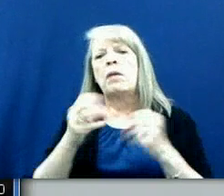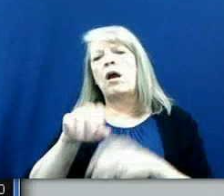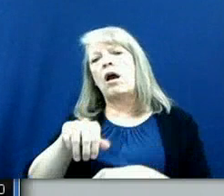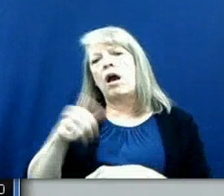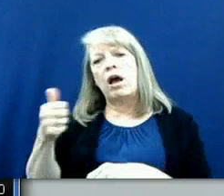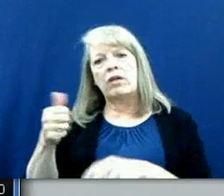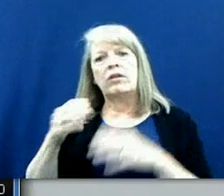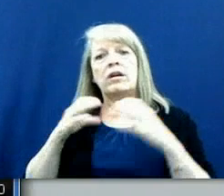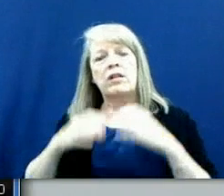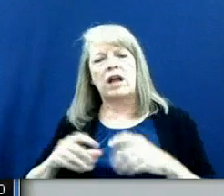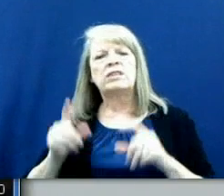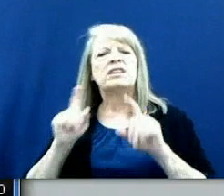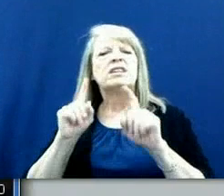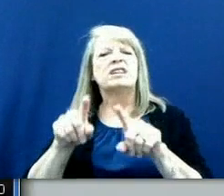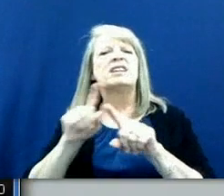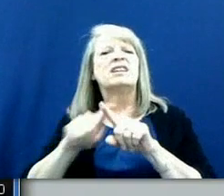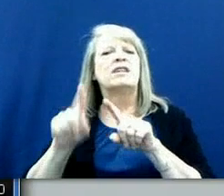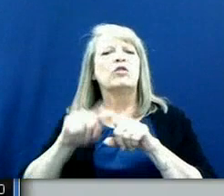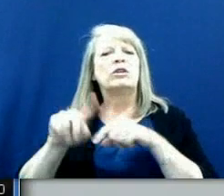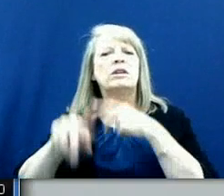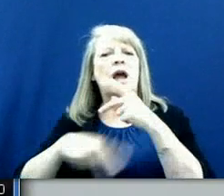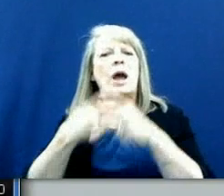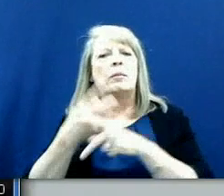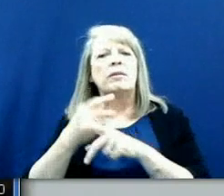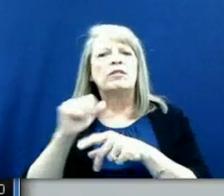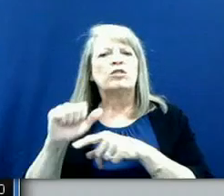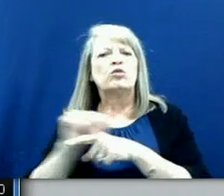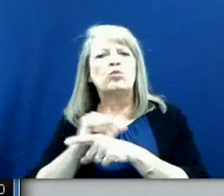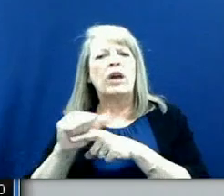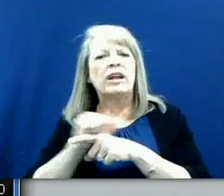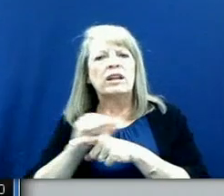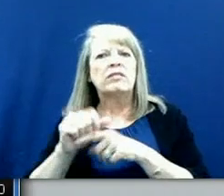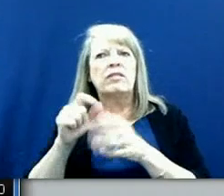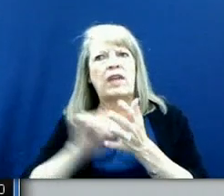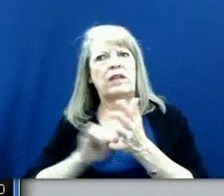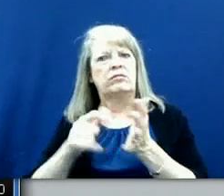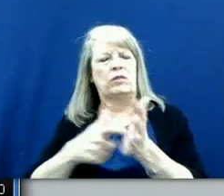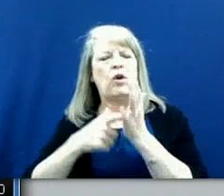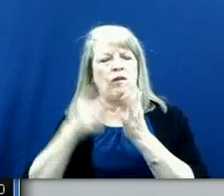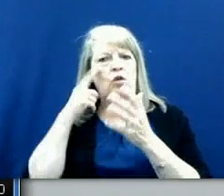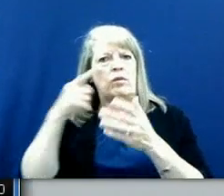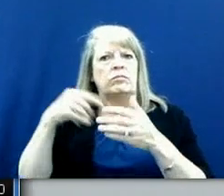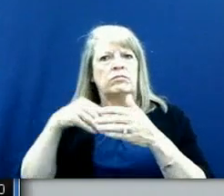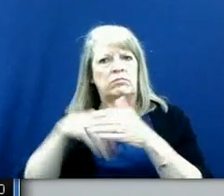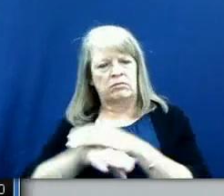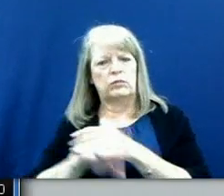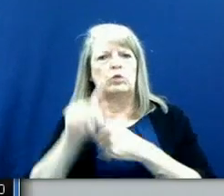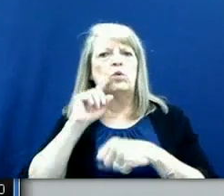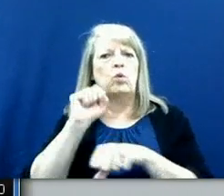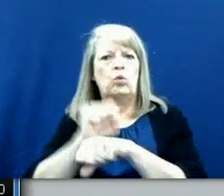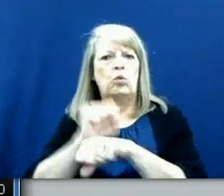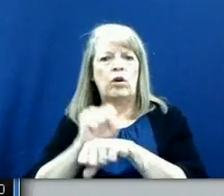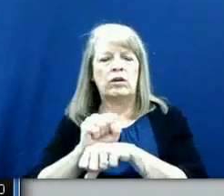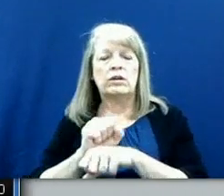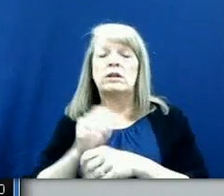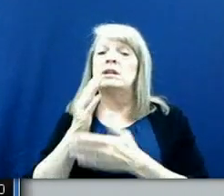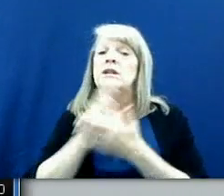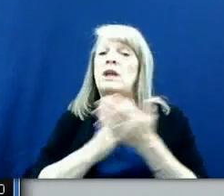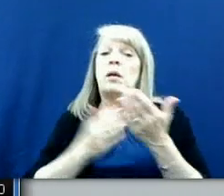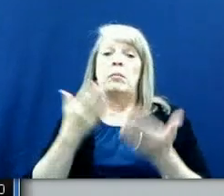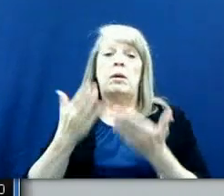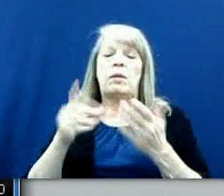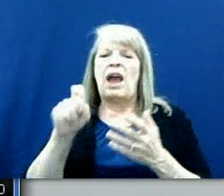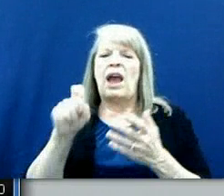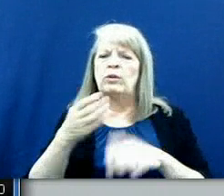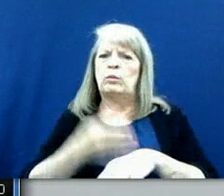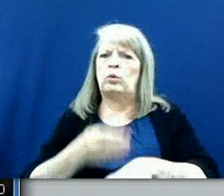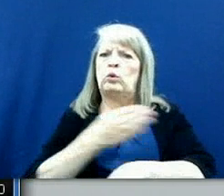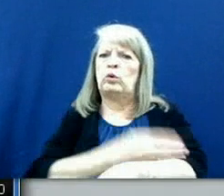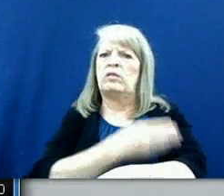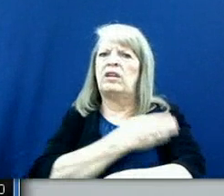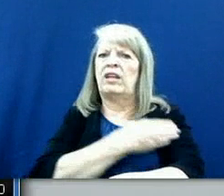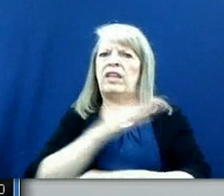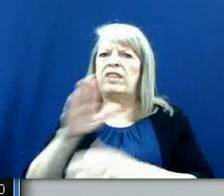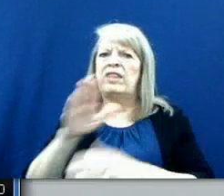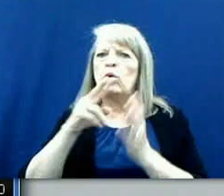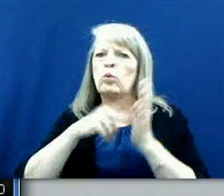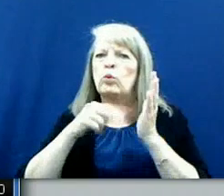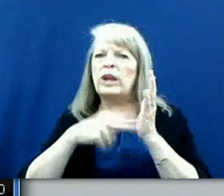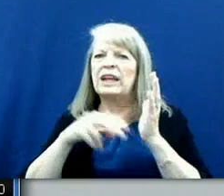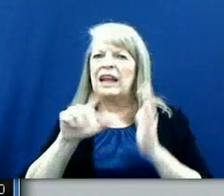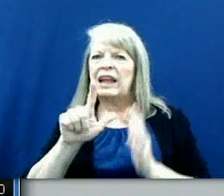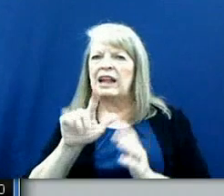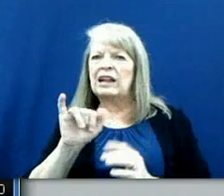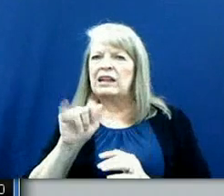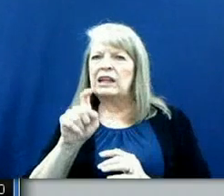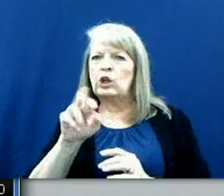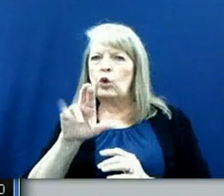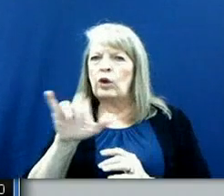training necessary for them to enter the workplace. Some may need to improve literacy skills before pursuing